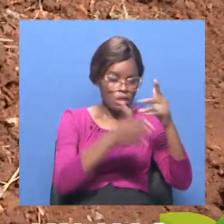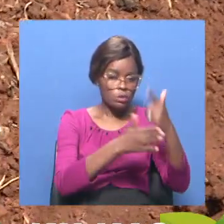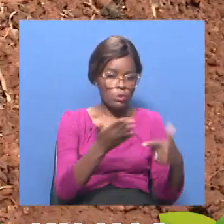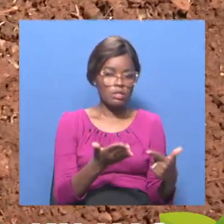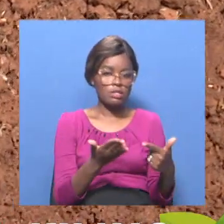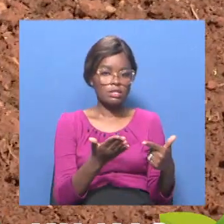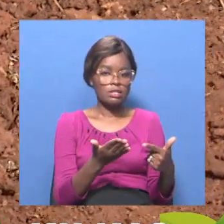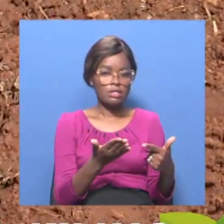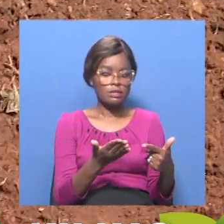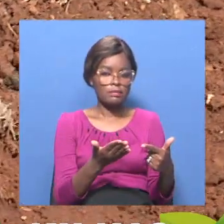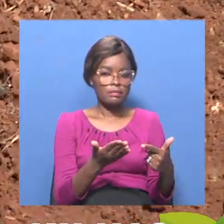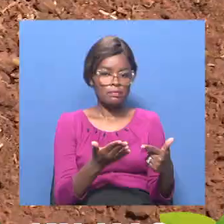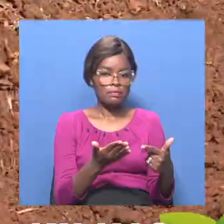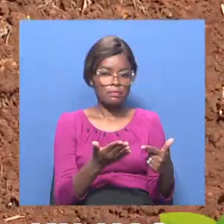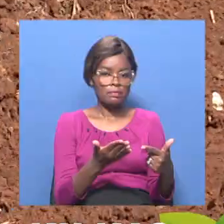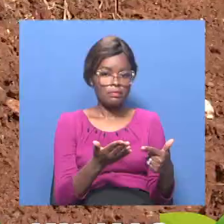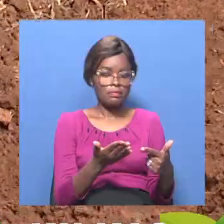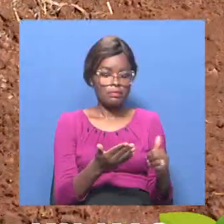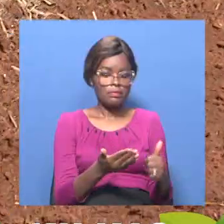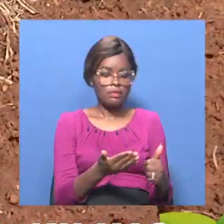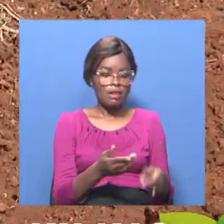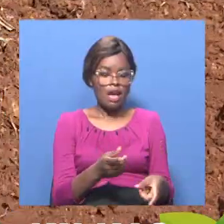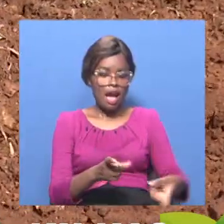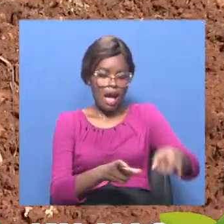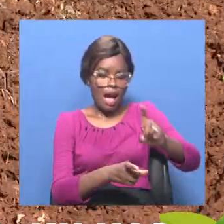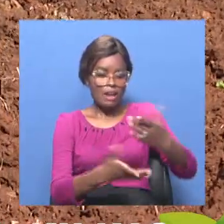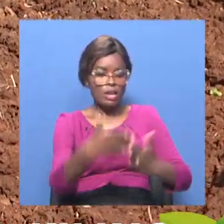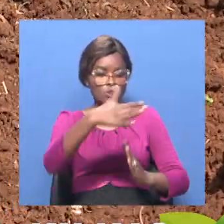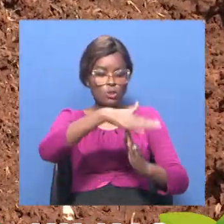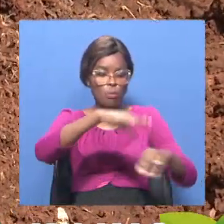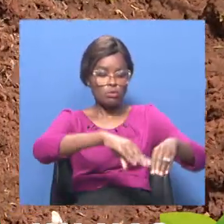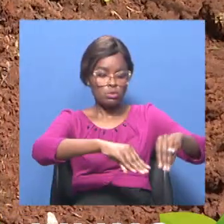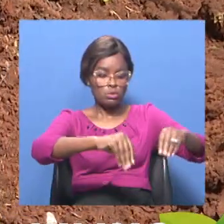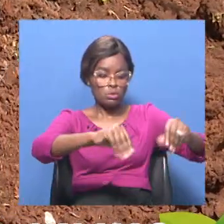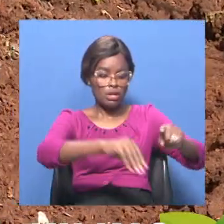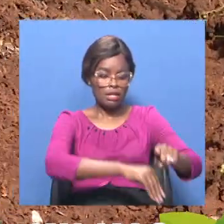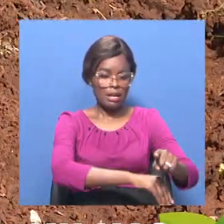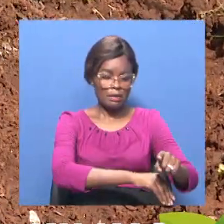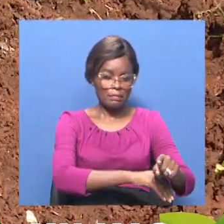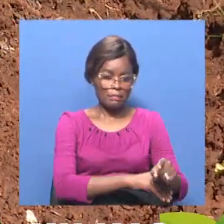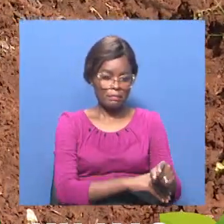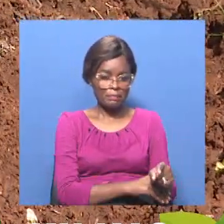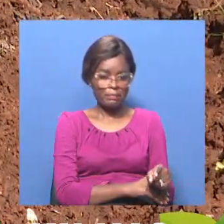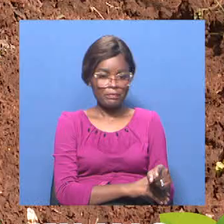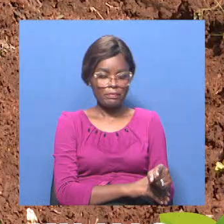to regenerate the topsoil in that section. And you find